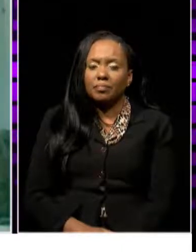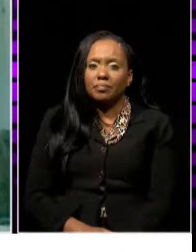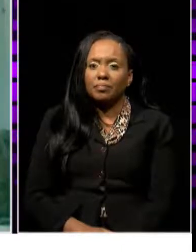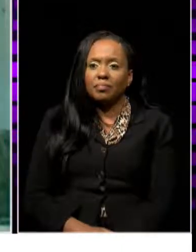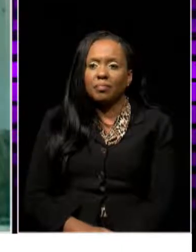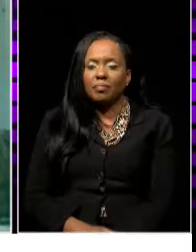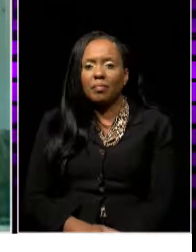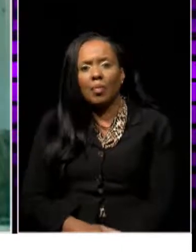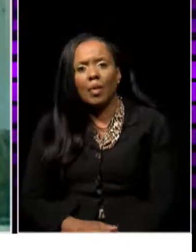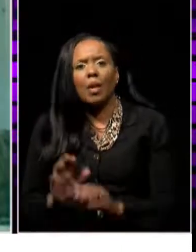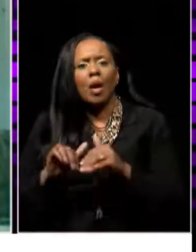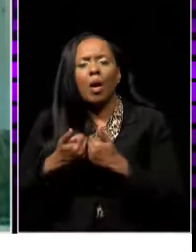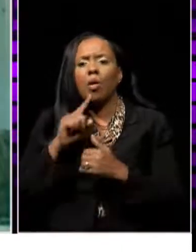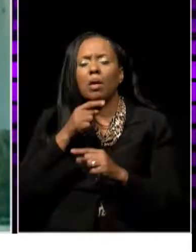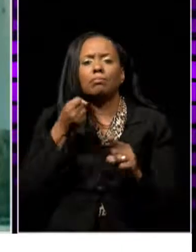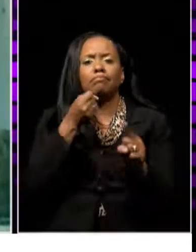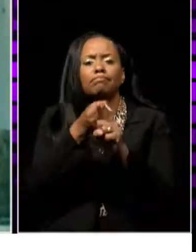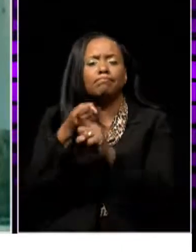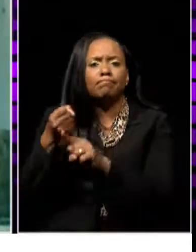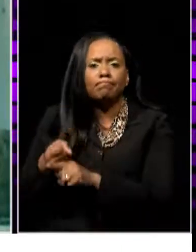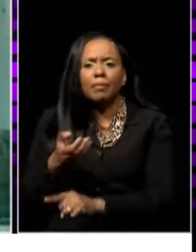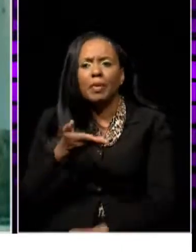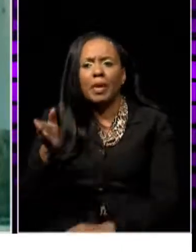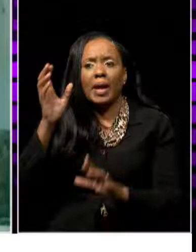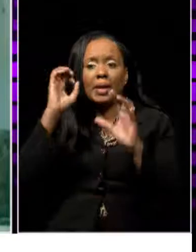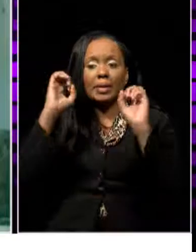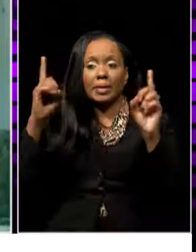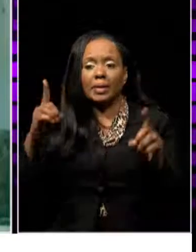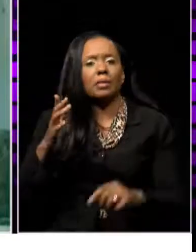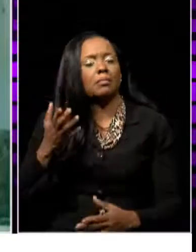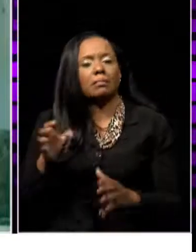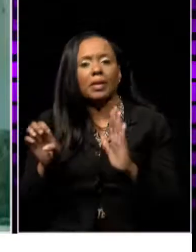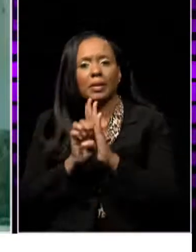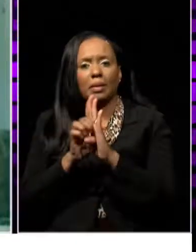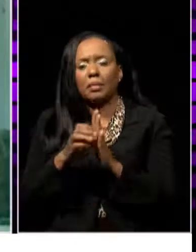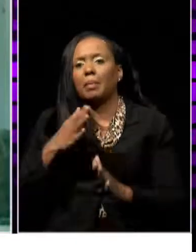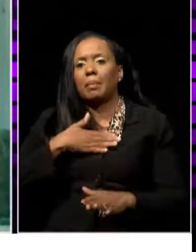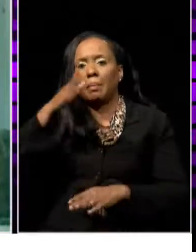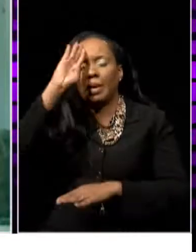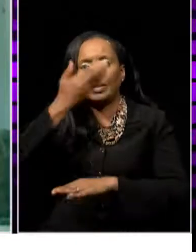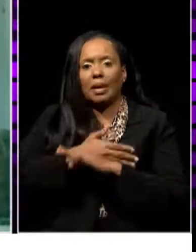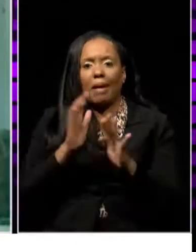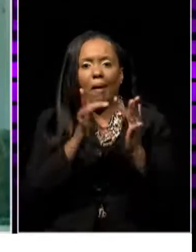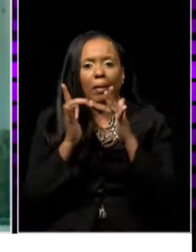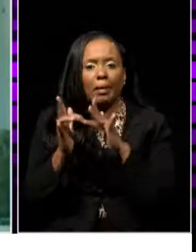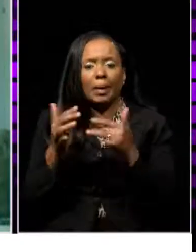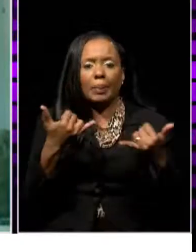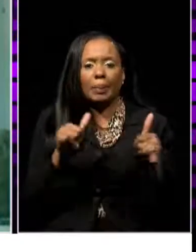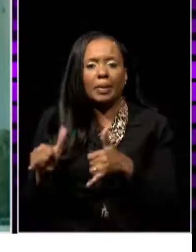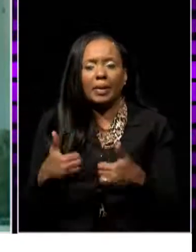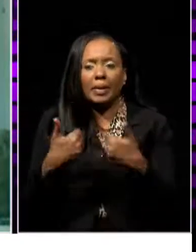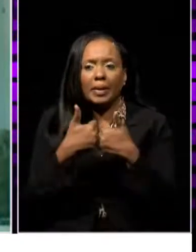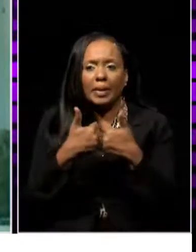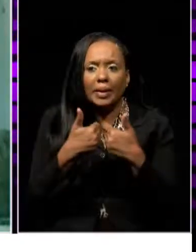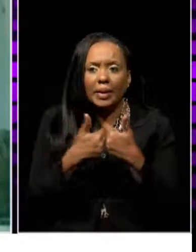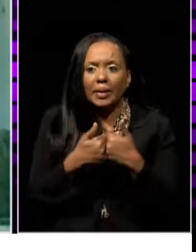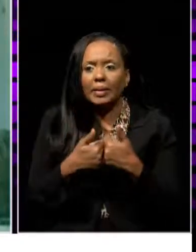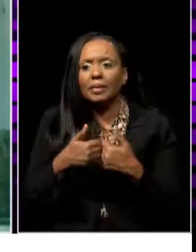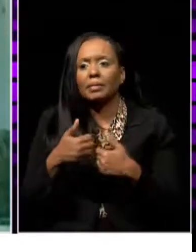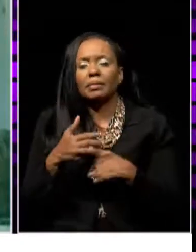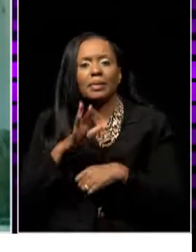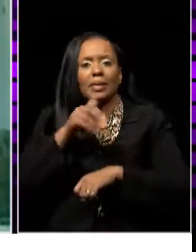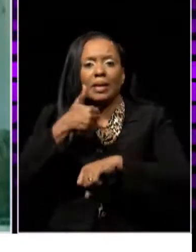their interaction. Because he goes online, he plays games, he and his friends set up